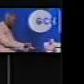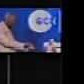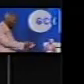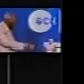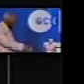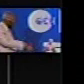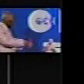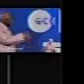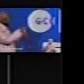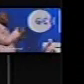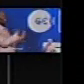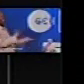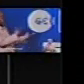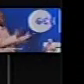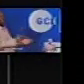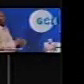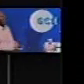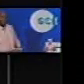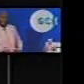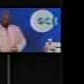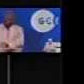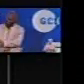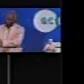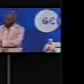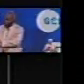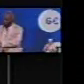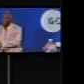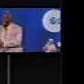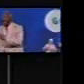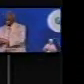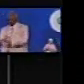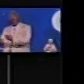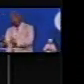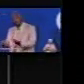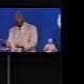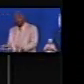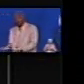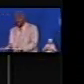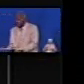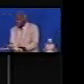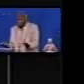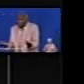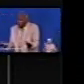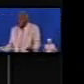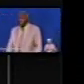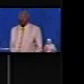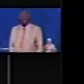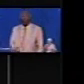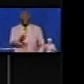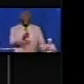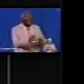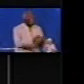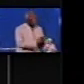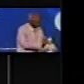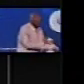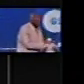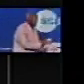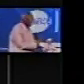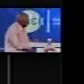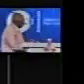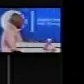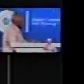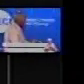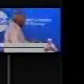Let's open our mouth. Let's be giving thanks to God. Let's worship him. Let's praise